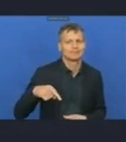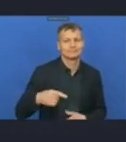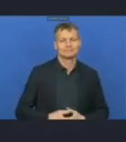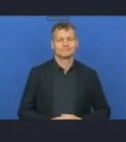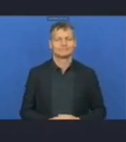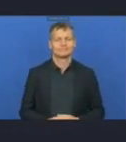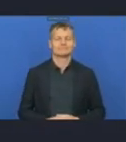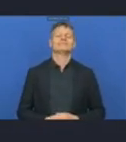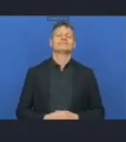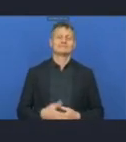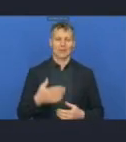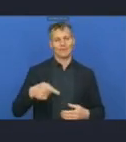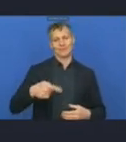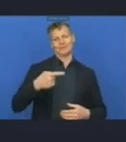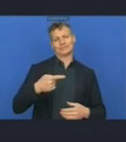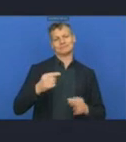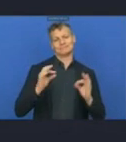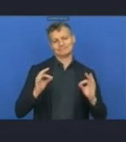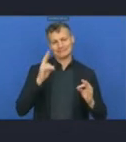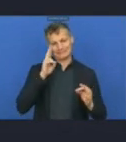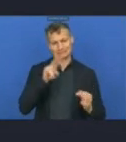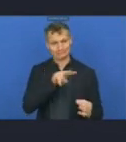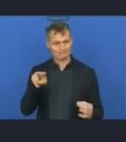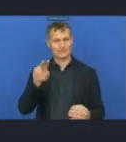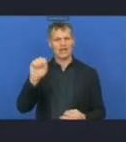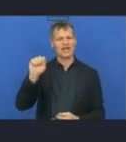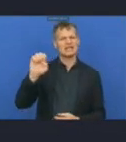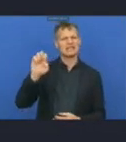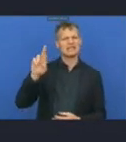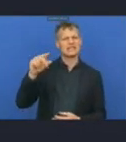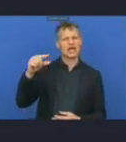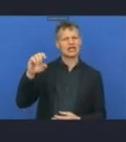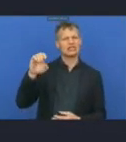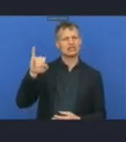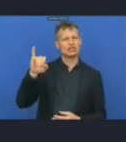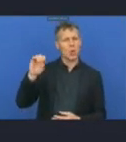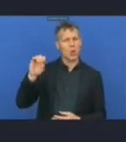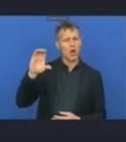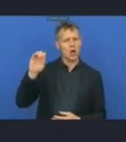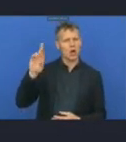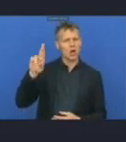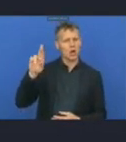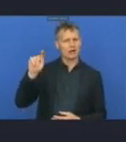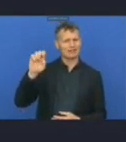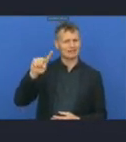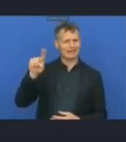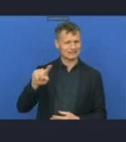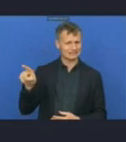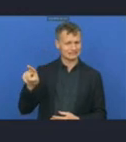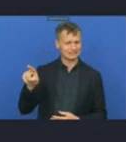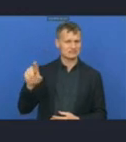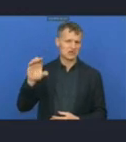Voilà. A question by Mr. Sergio Cortes. I understand that a consortium formed by